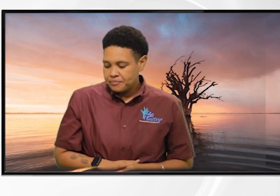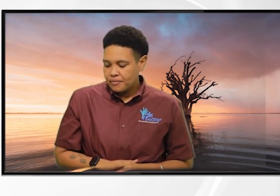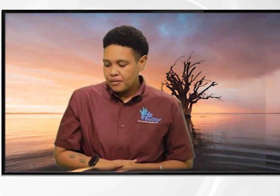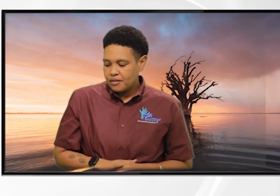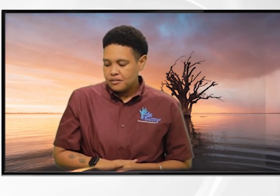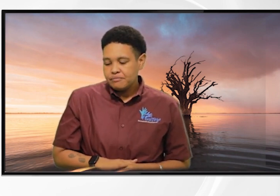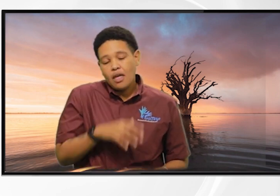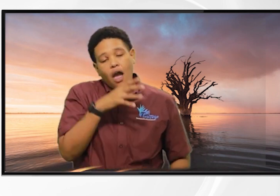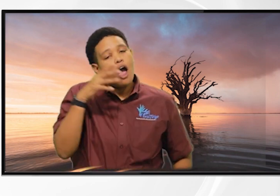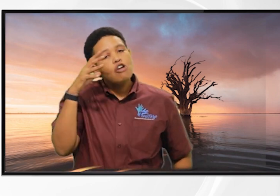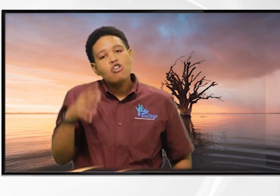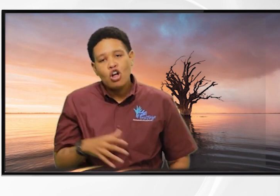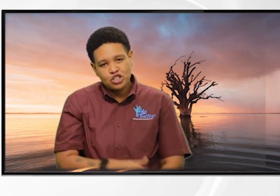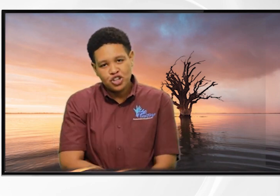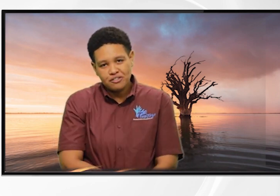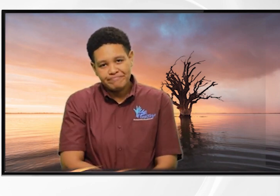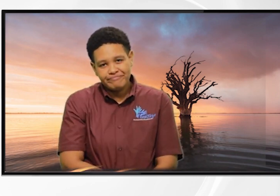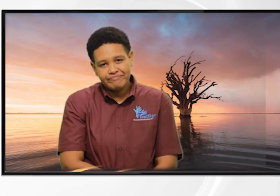Agriculture.